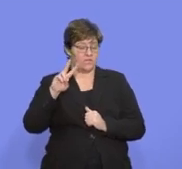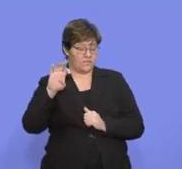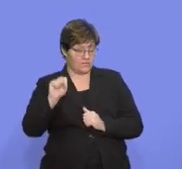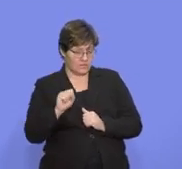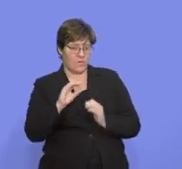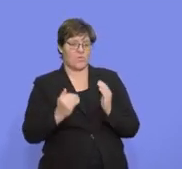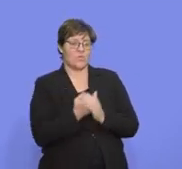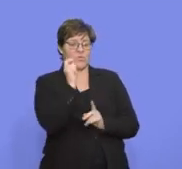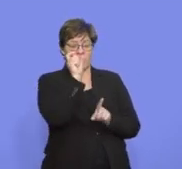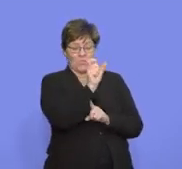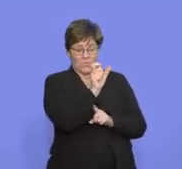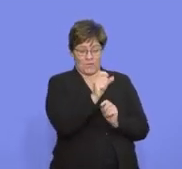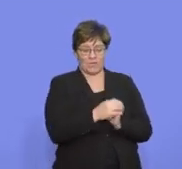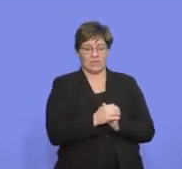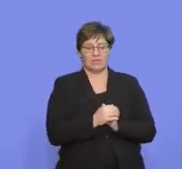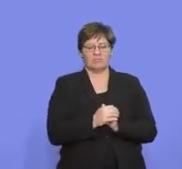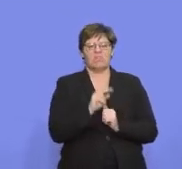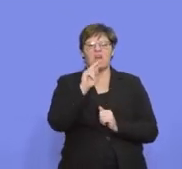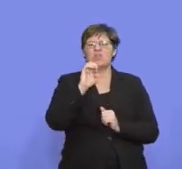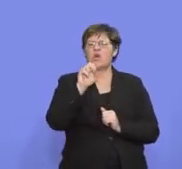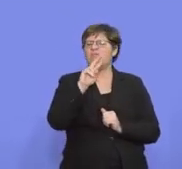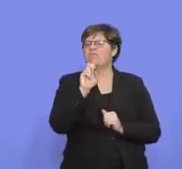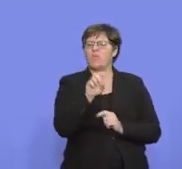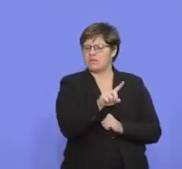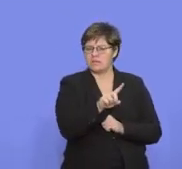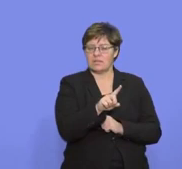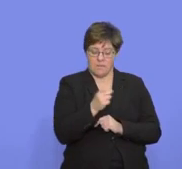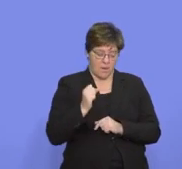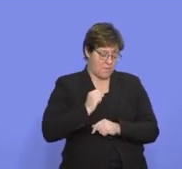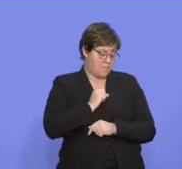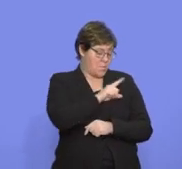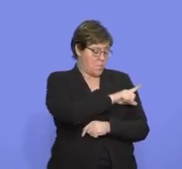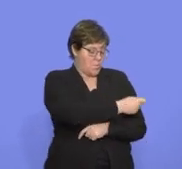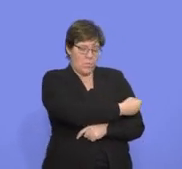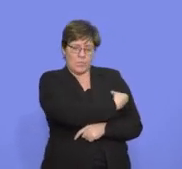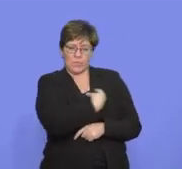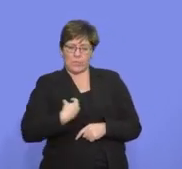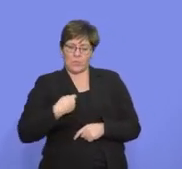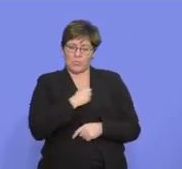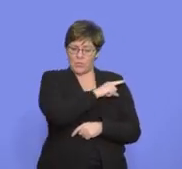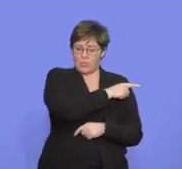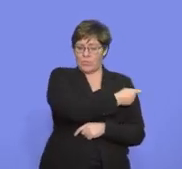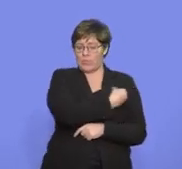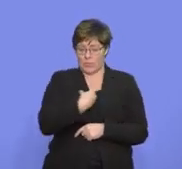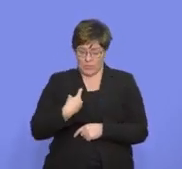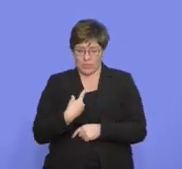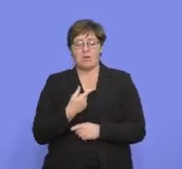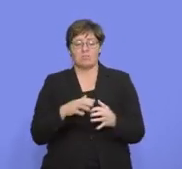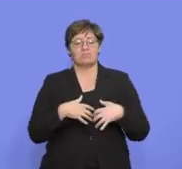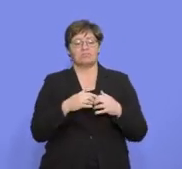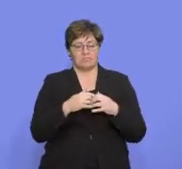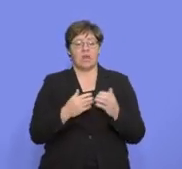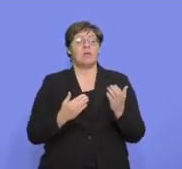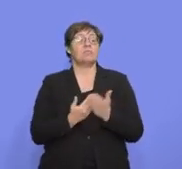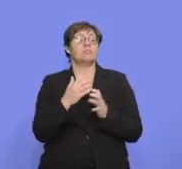new definition that's been added. And what is a nerve? It sends and carries signals to and from all parts of the body and are